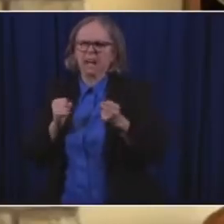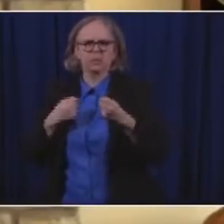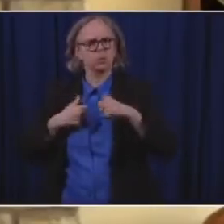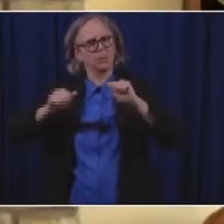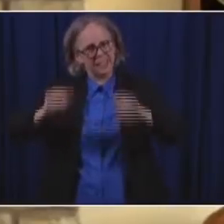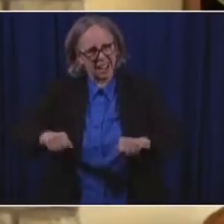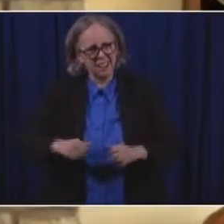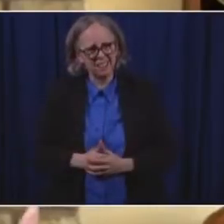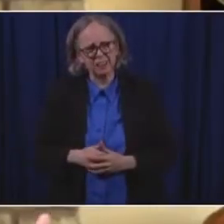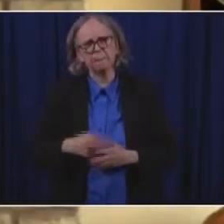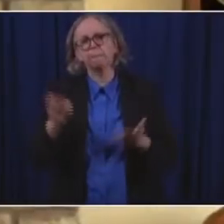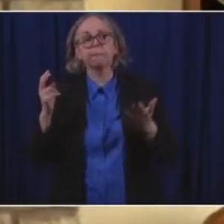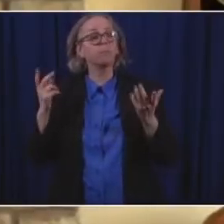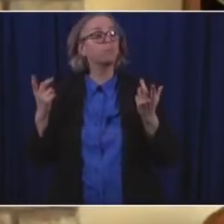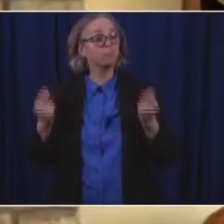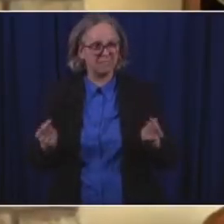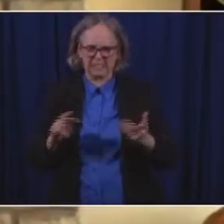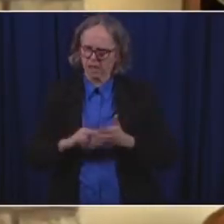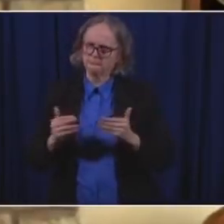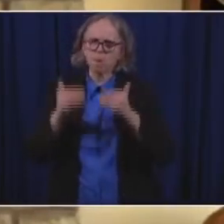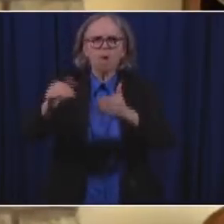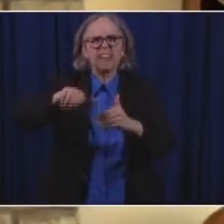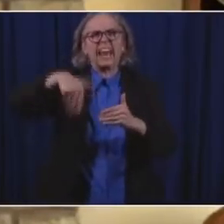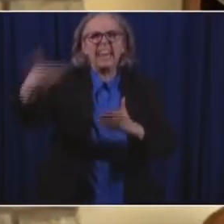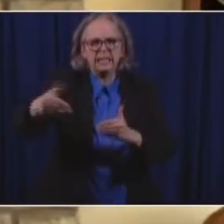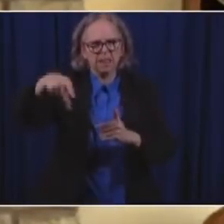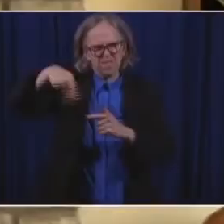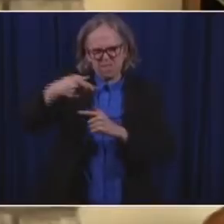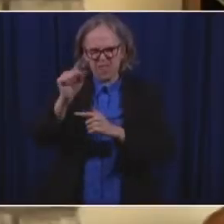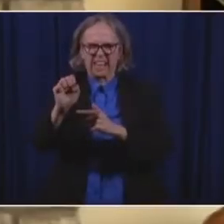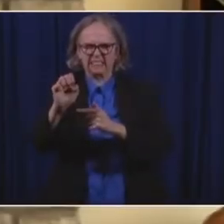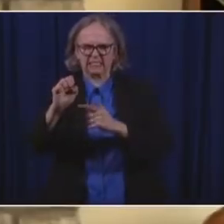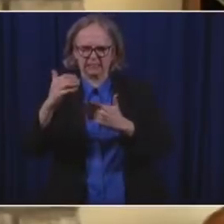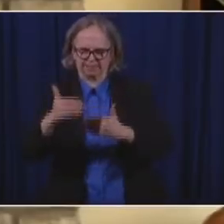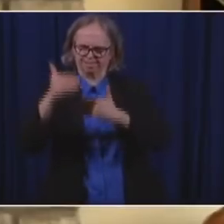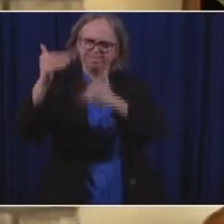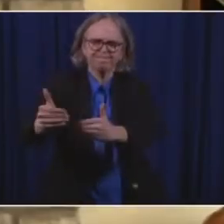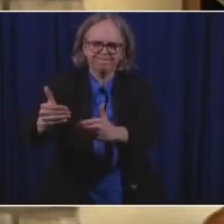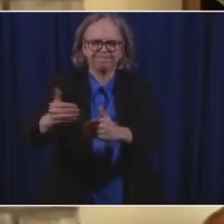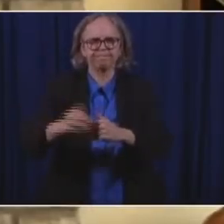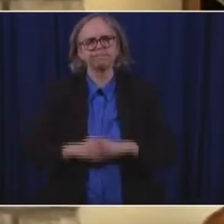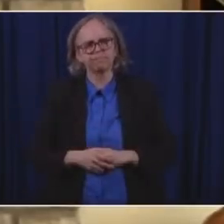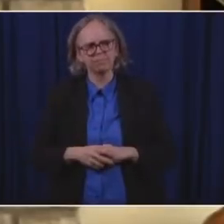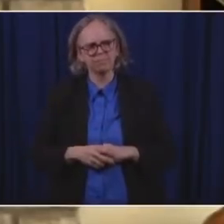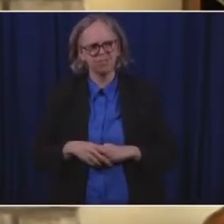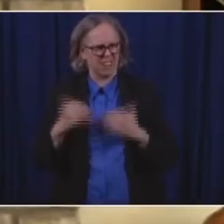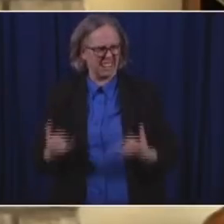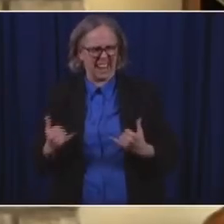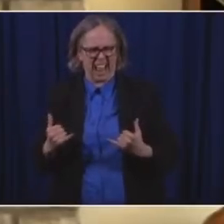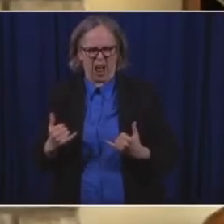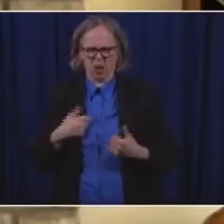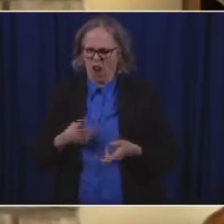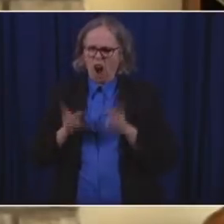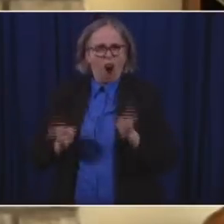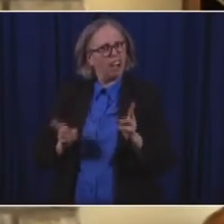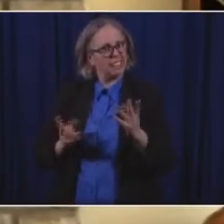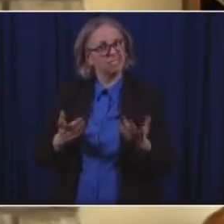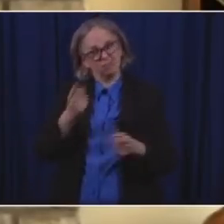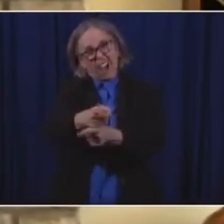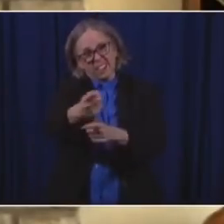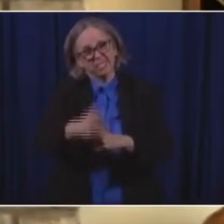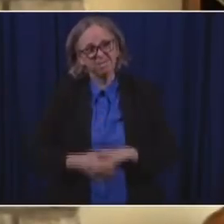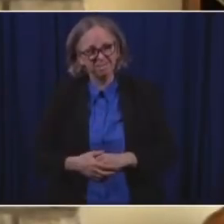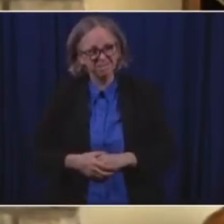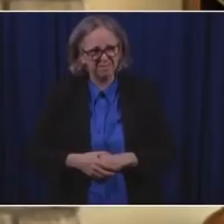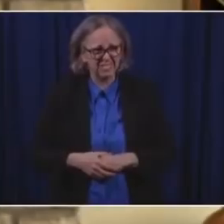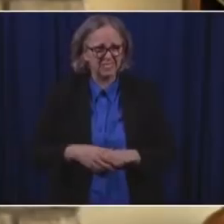move on to the next group. So we're in a big hurry about it. Some of this we can